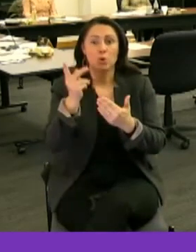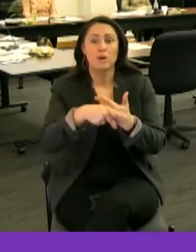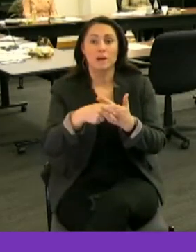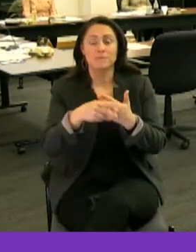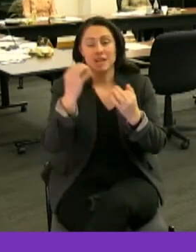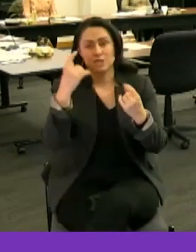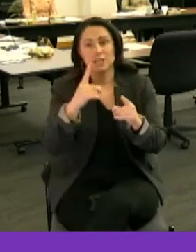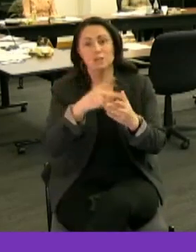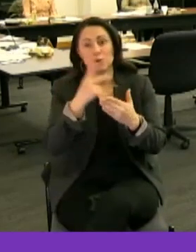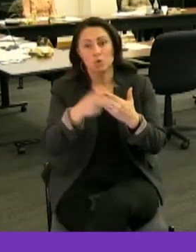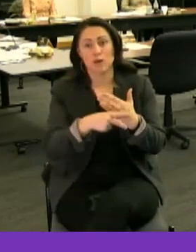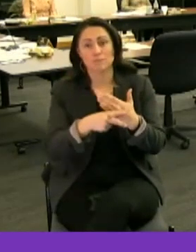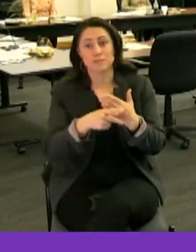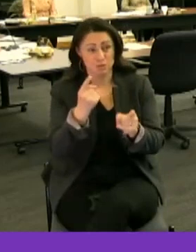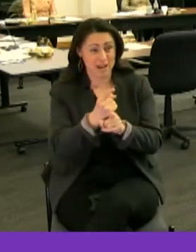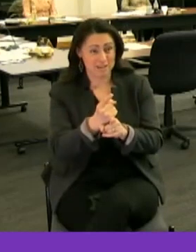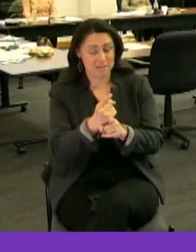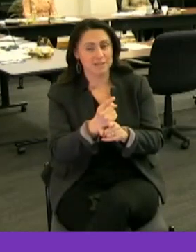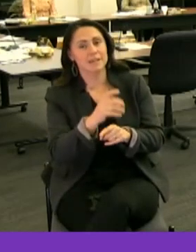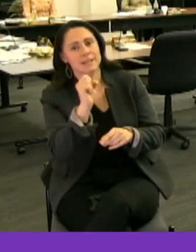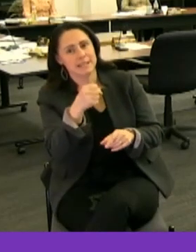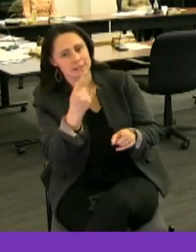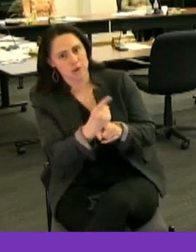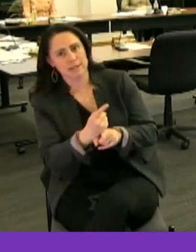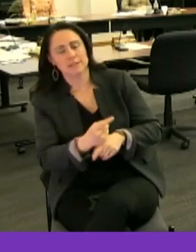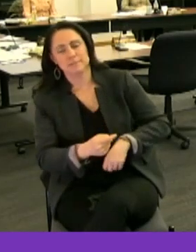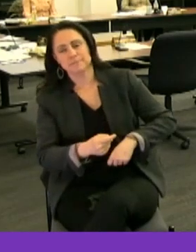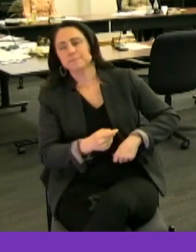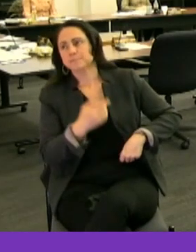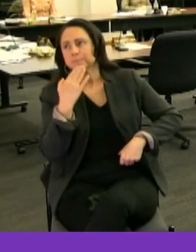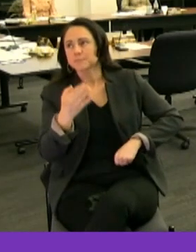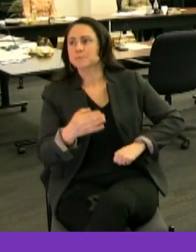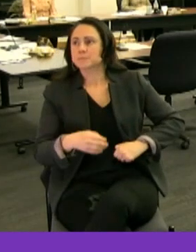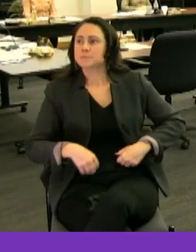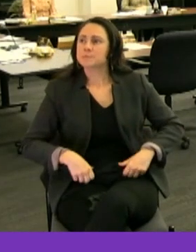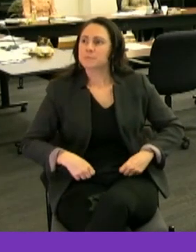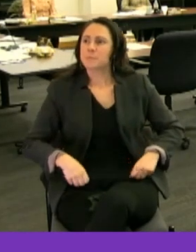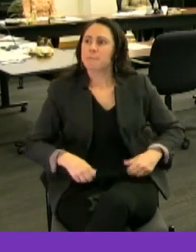programs, educational programs, correct? That's correct. Thank you.